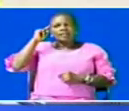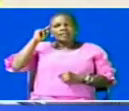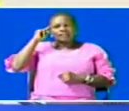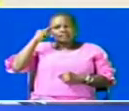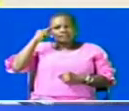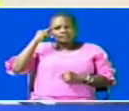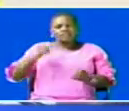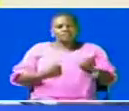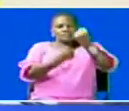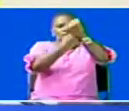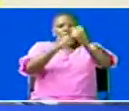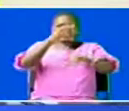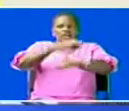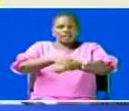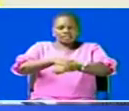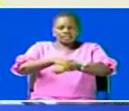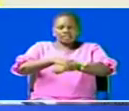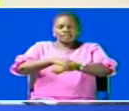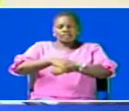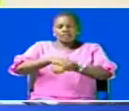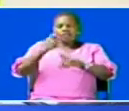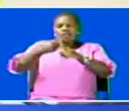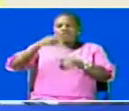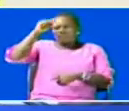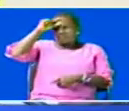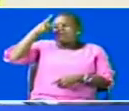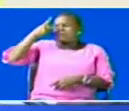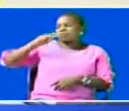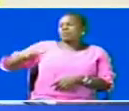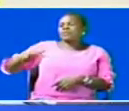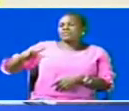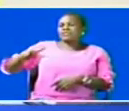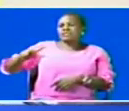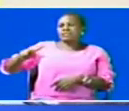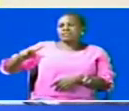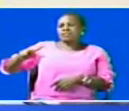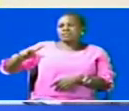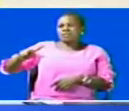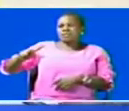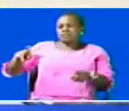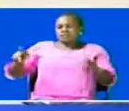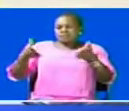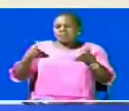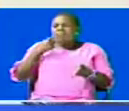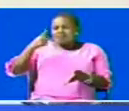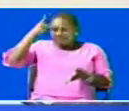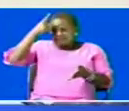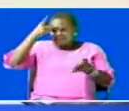backing and supporting the government policy in what we are doing. And parents